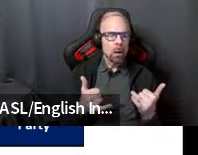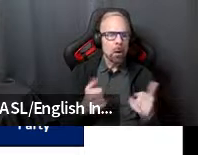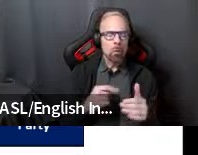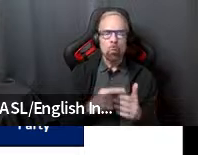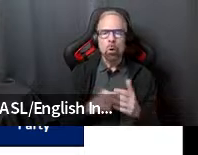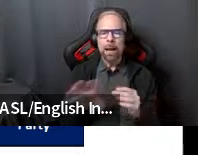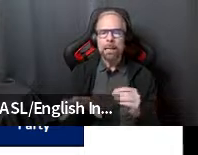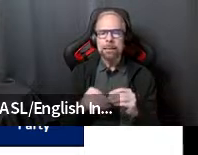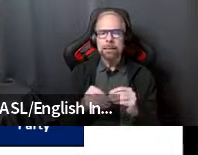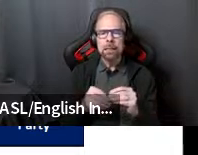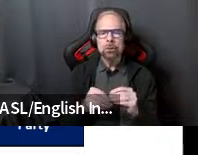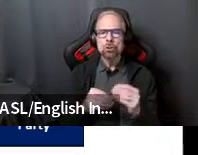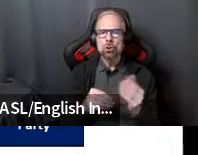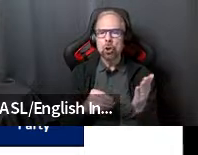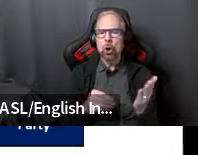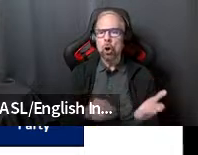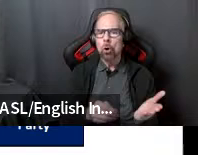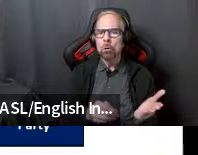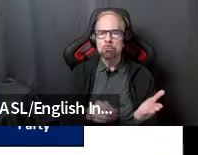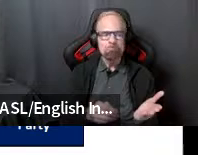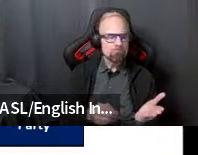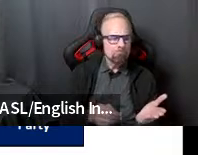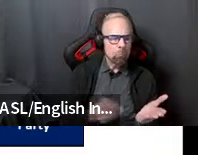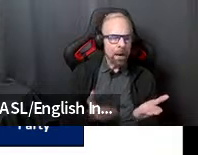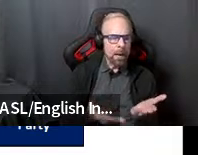for including weather protection.